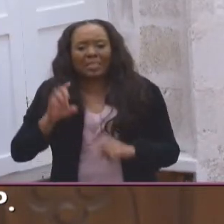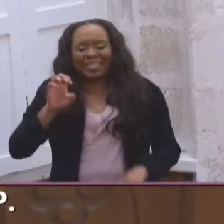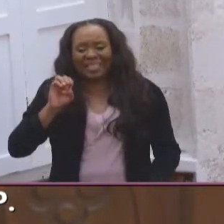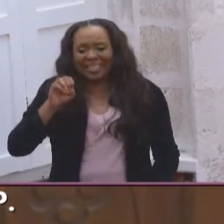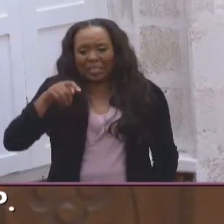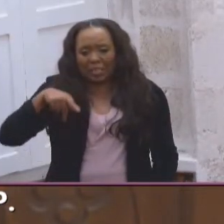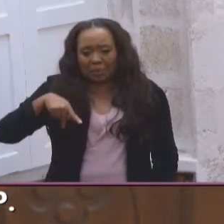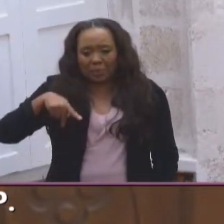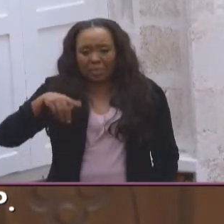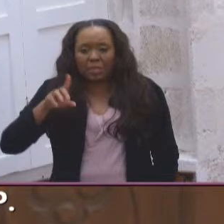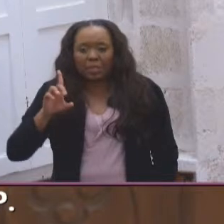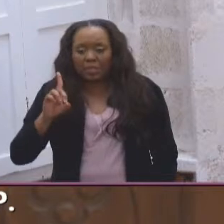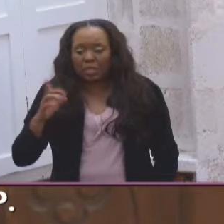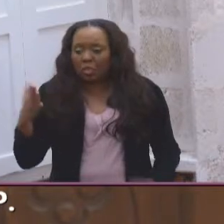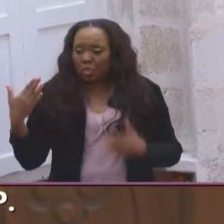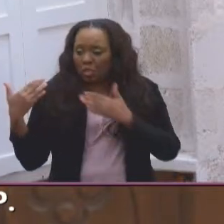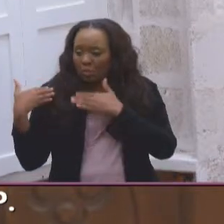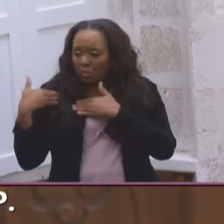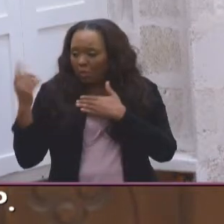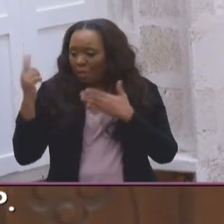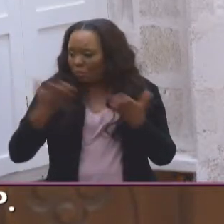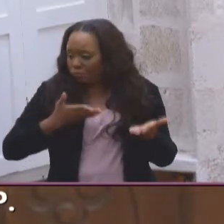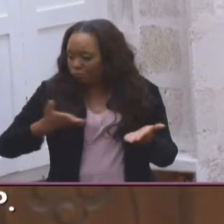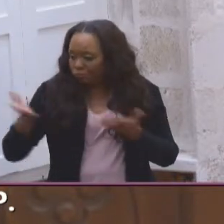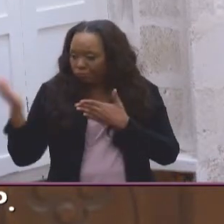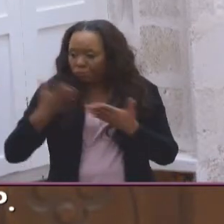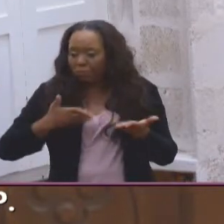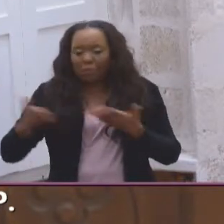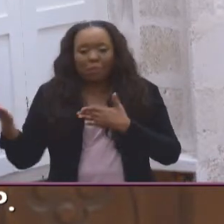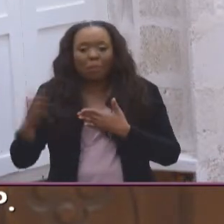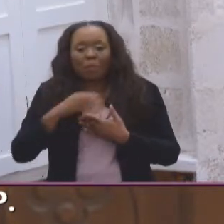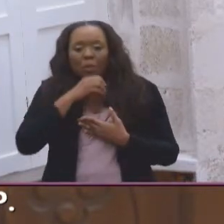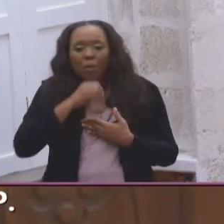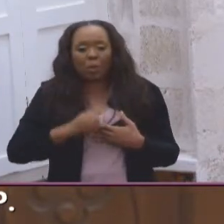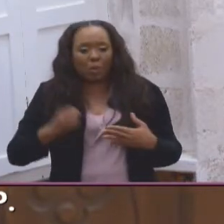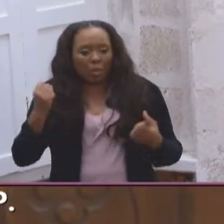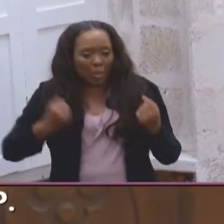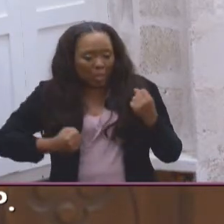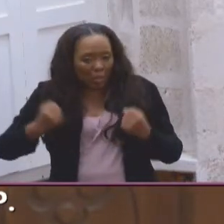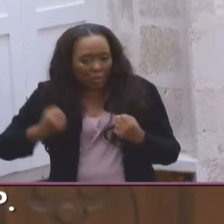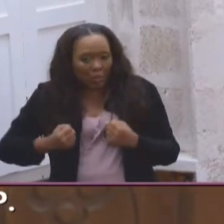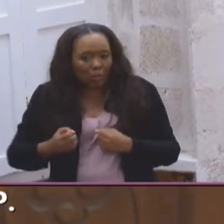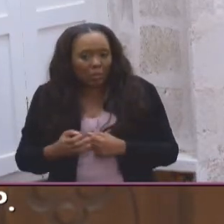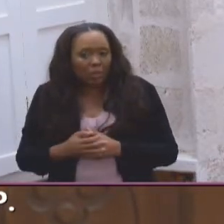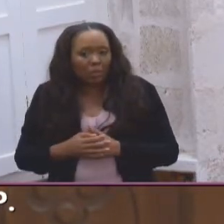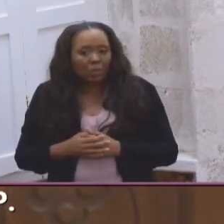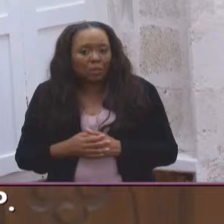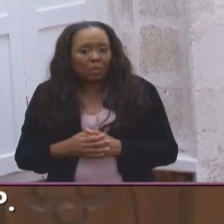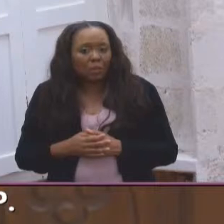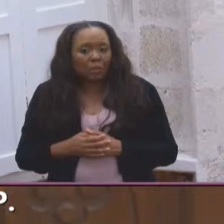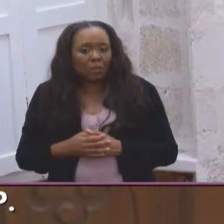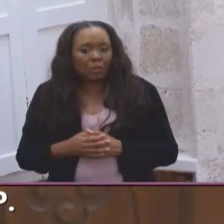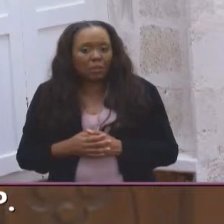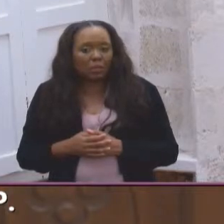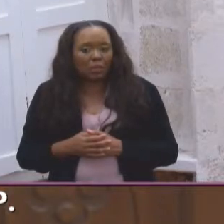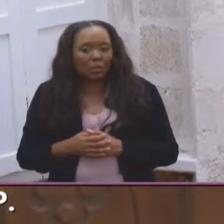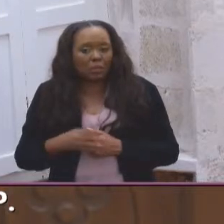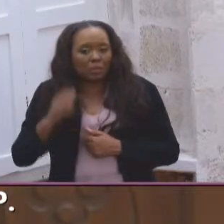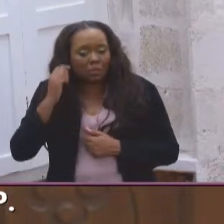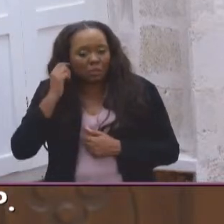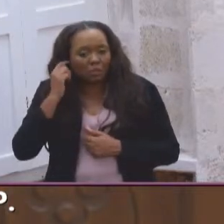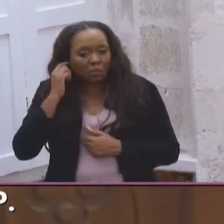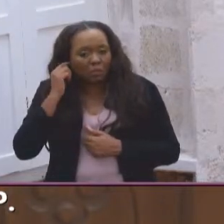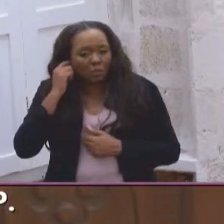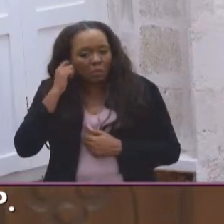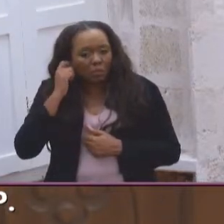EPD, utilizing the Health Services Act. And they have a portal on their website, I'm told, that in which you